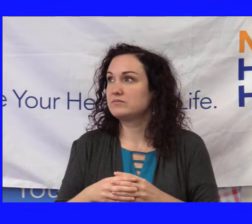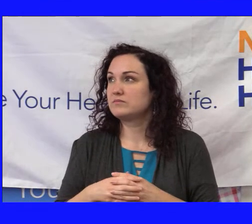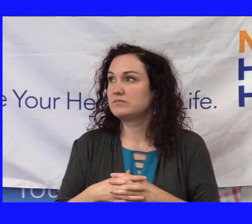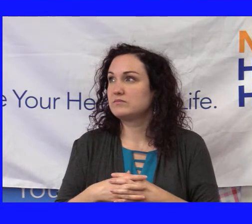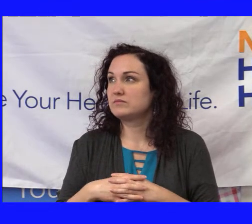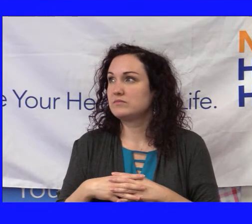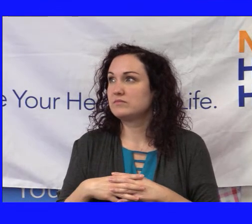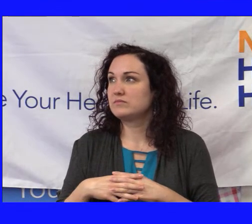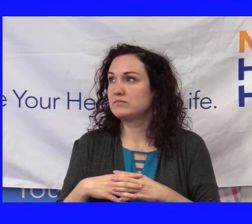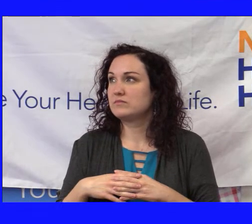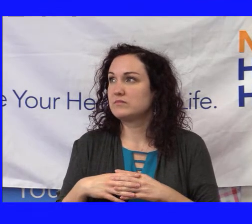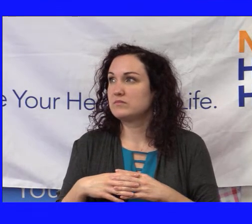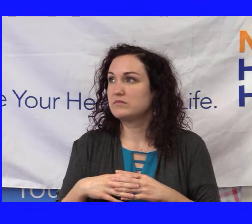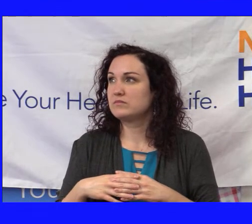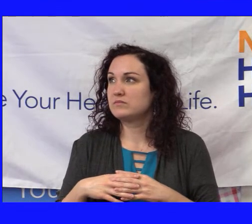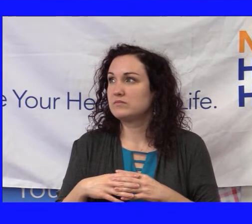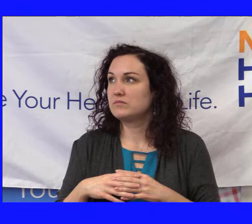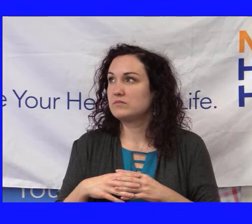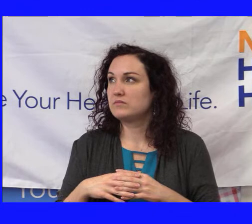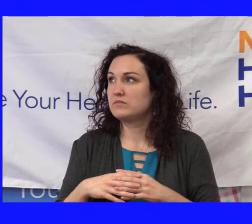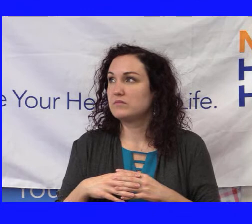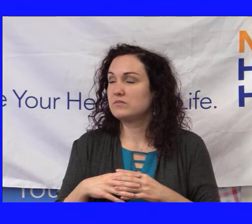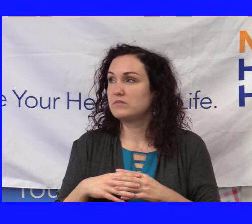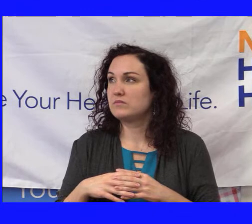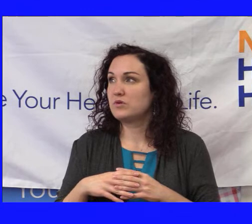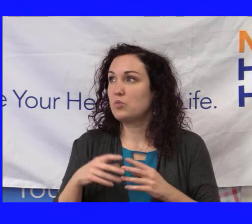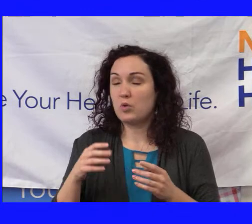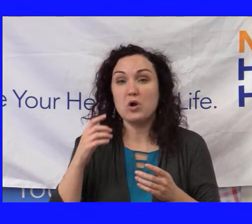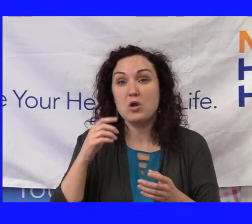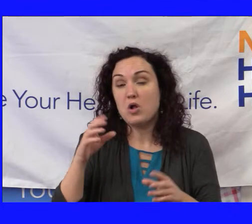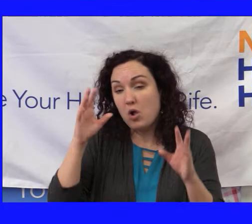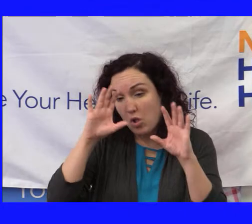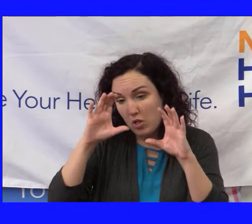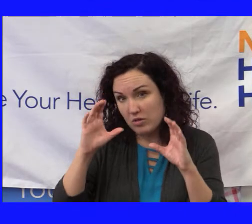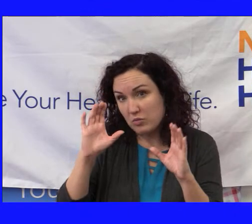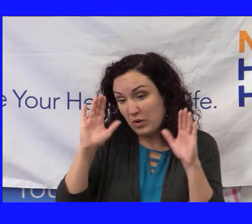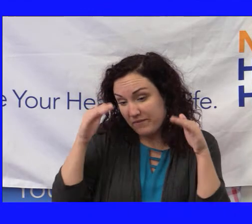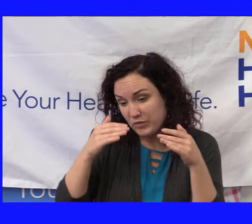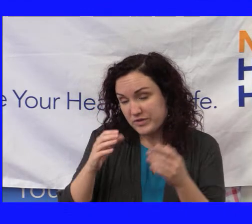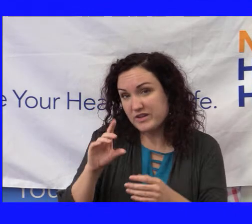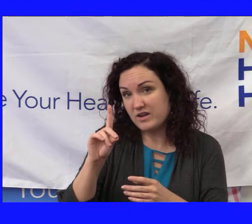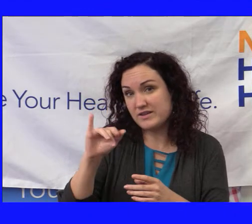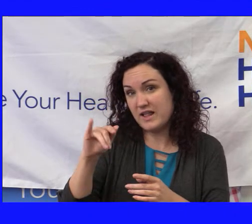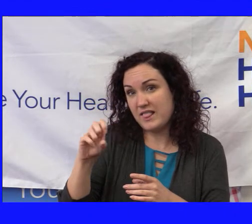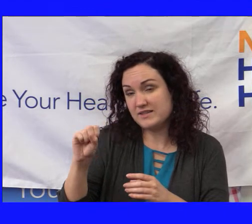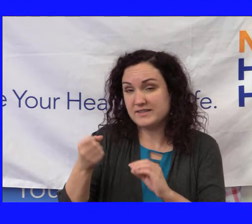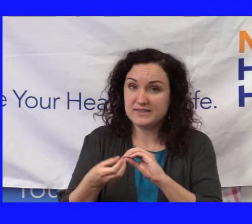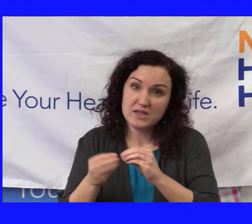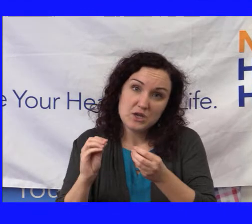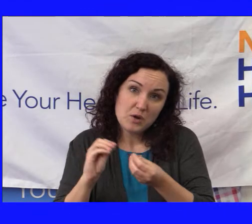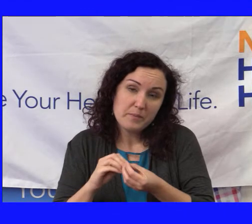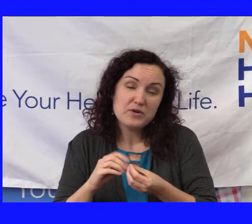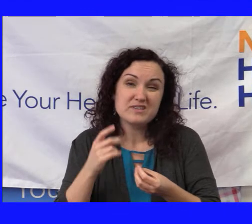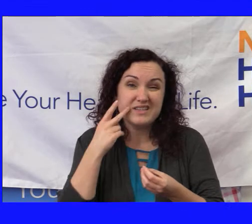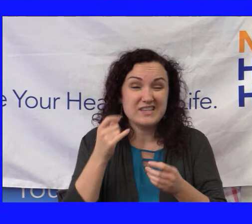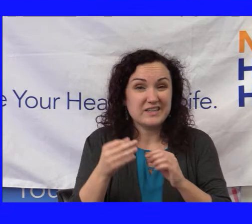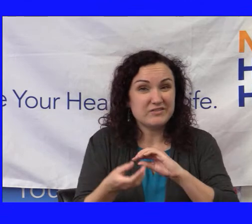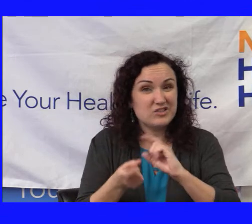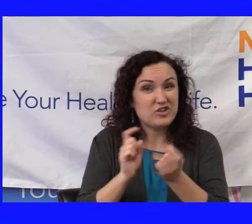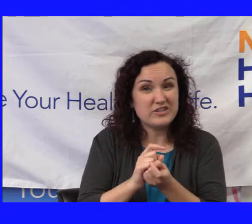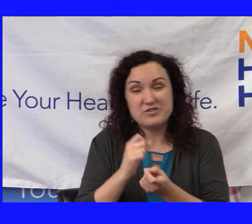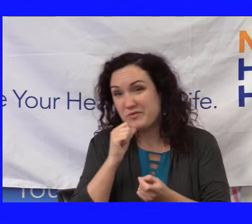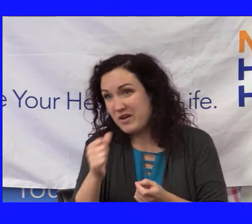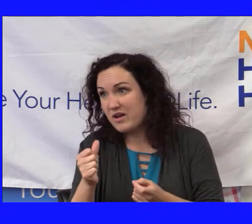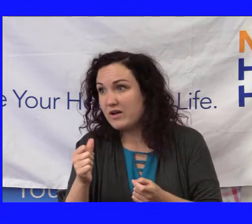transplantation here, we are looking at dialysis numbers and looking at racial demographics and to see if that changes at all. But it's a very good